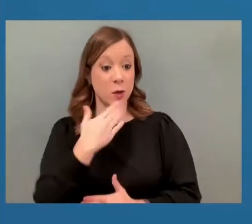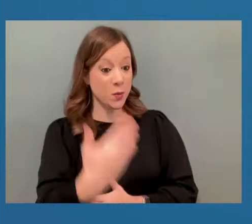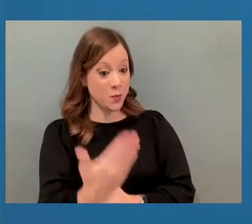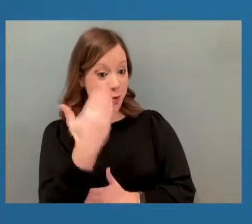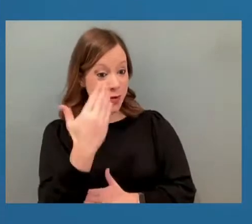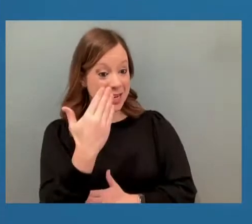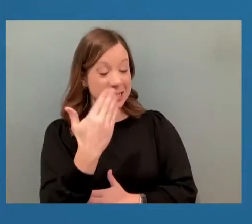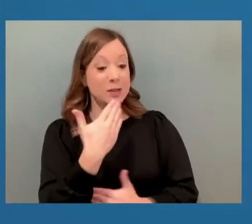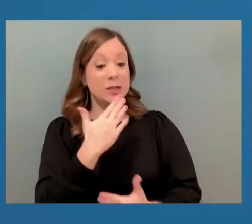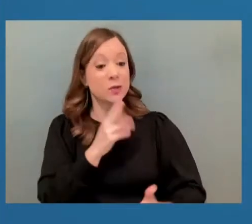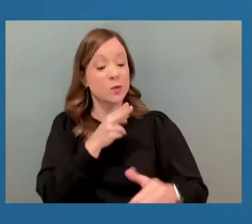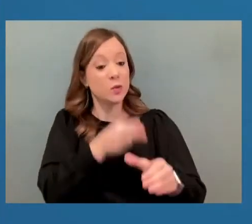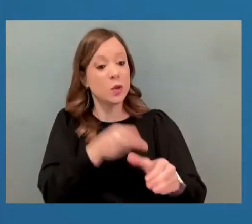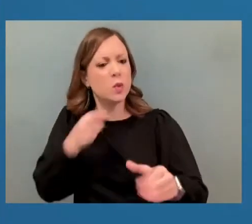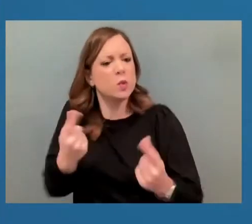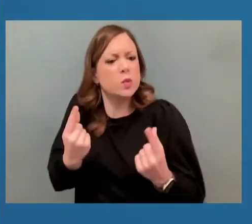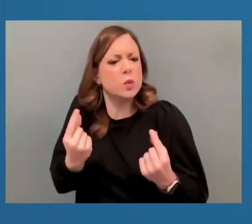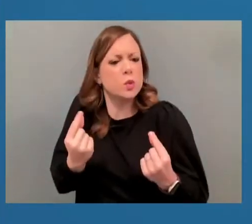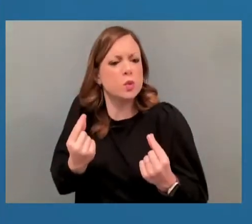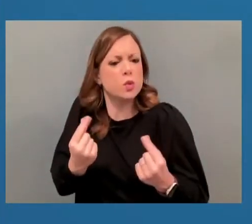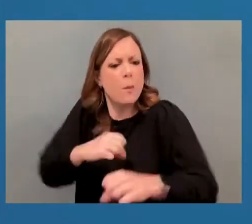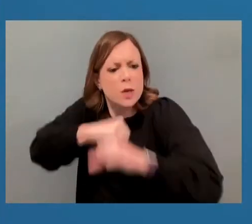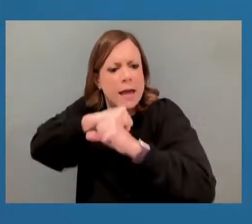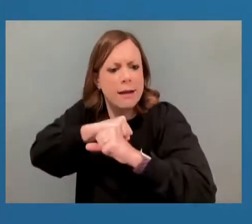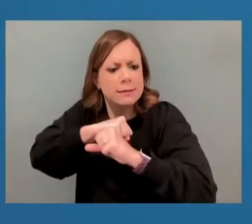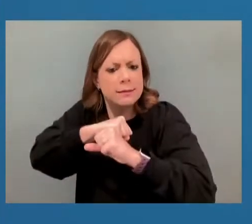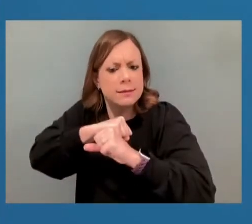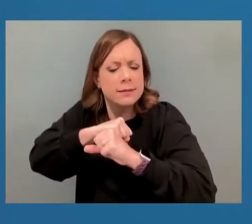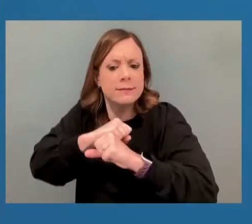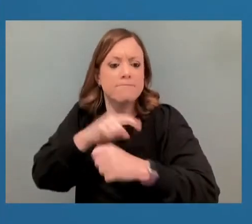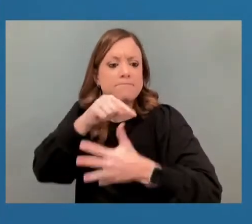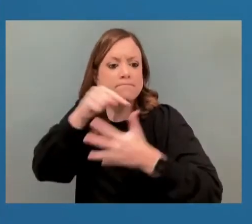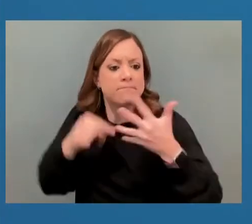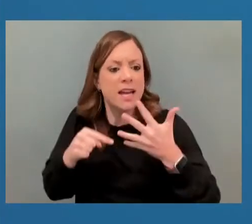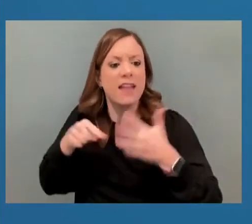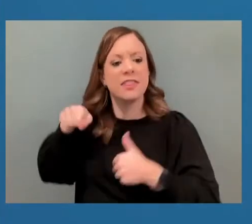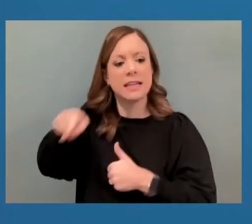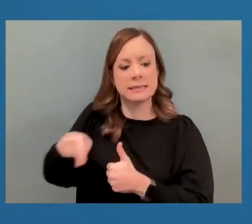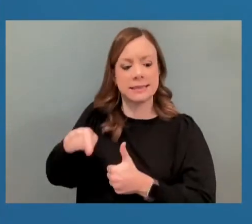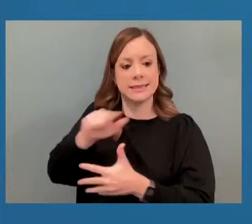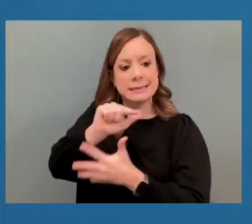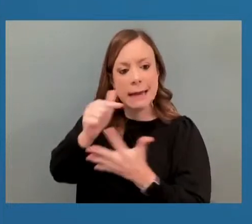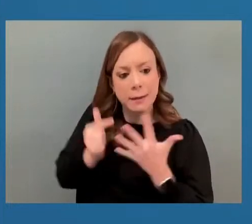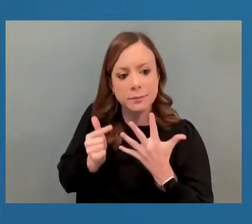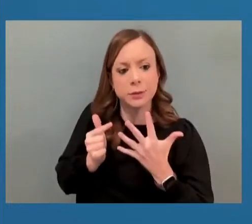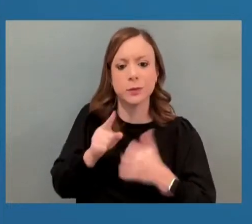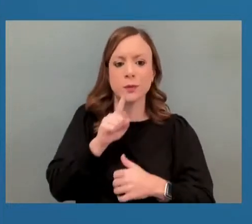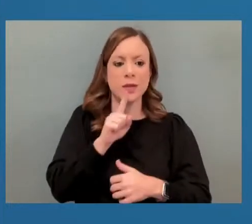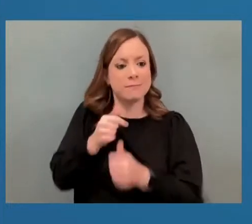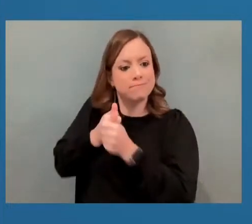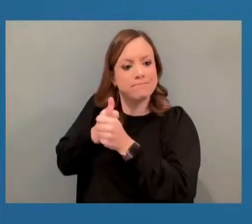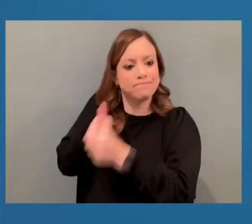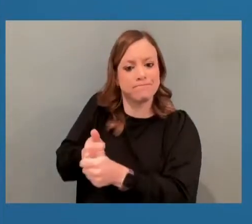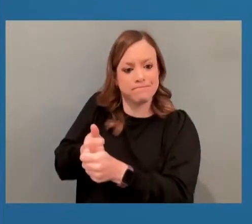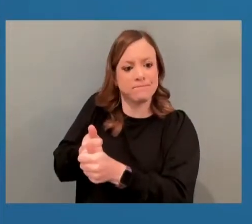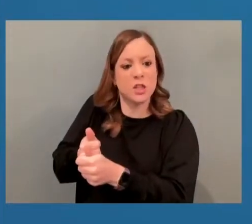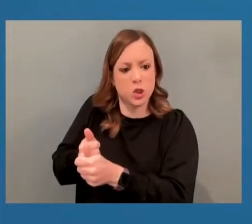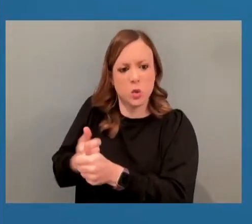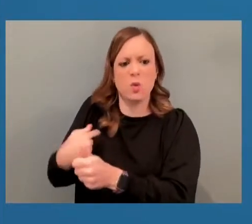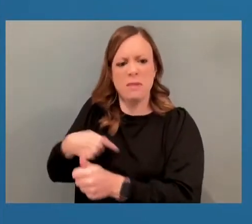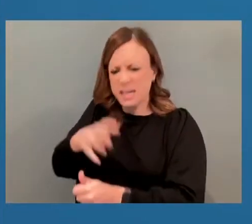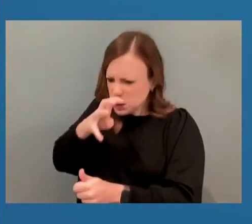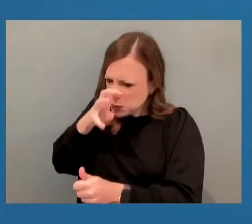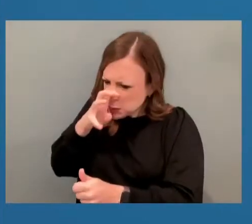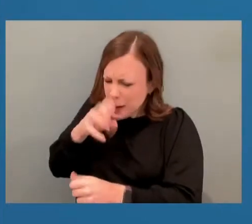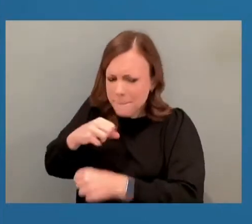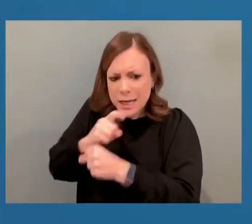So the steps that we're taking this morning are prudent and really consistent with our approach to be vigilant when